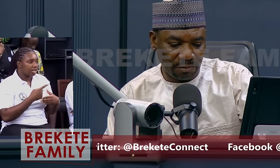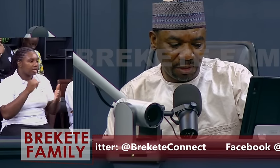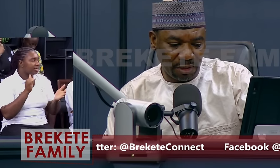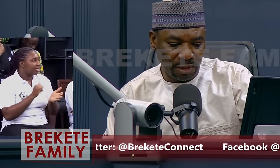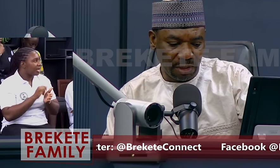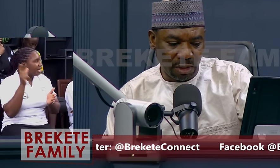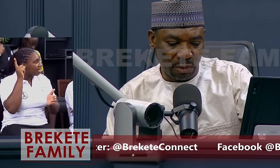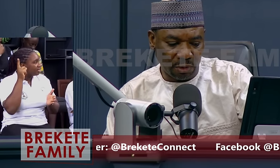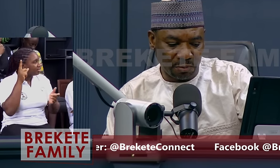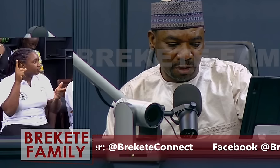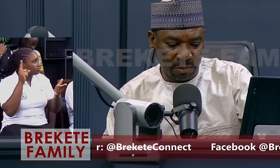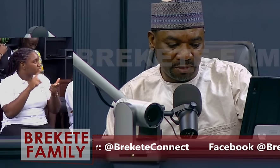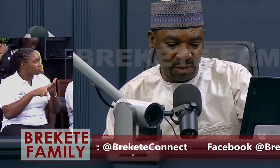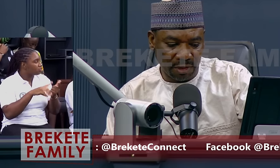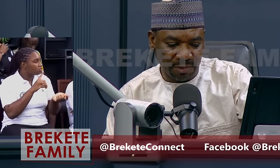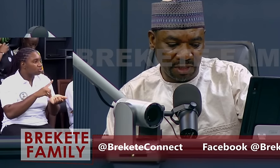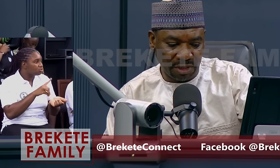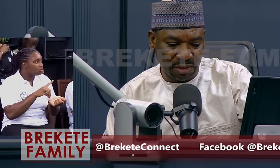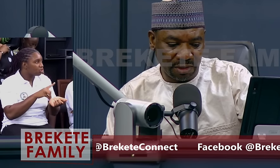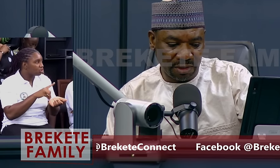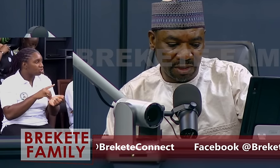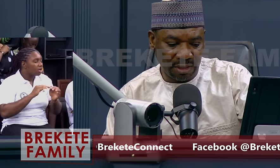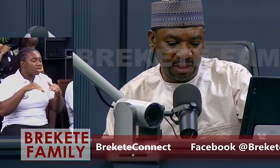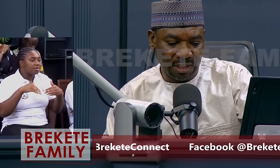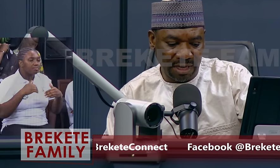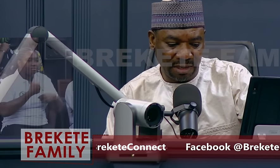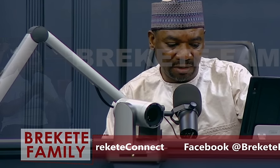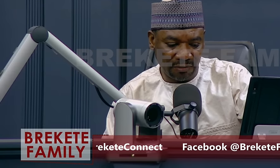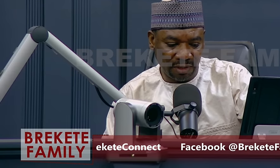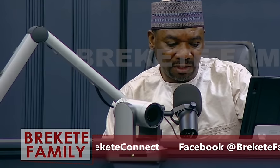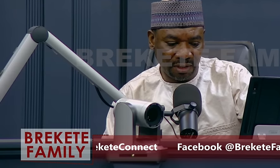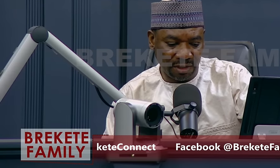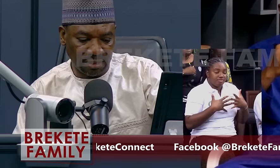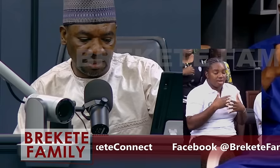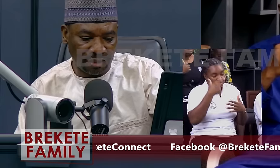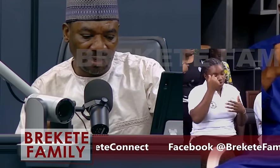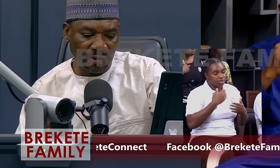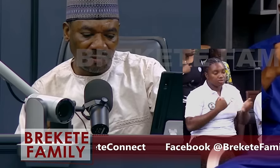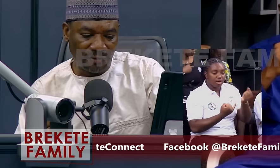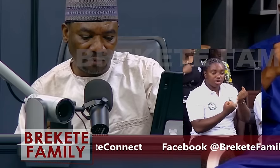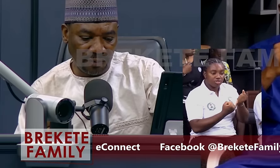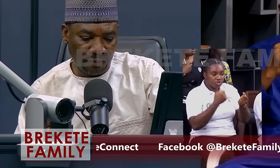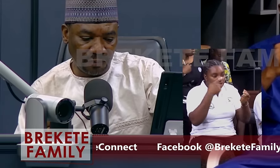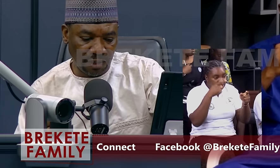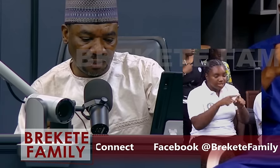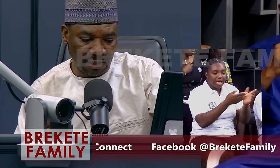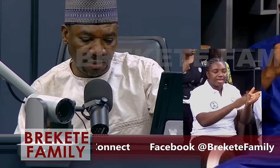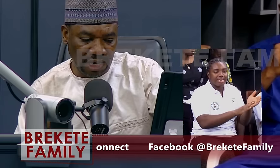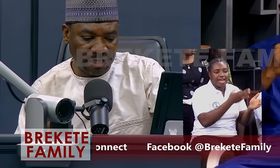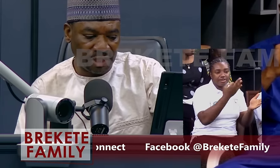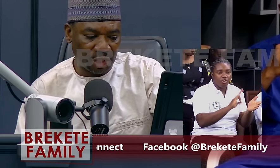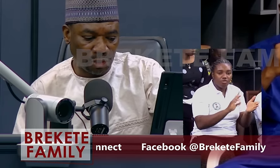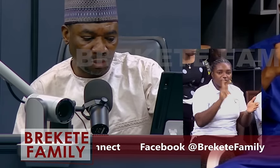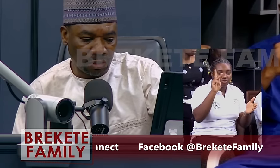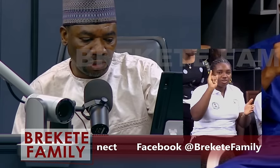me goosebumps because my junior sister died kidney disease a few years ago, and